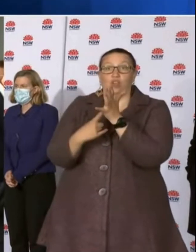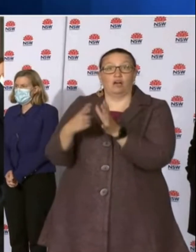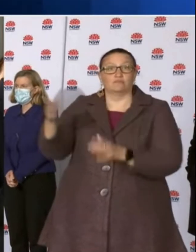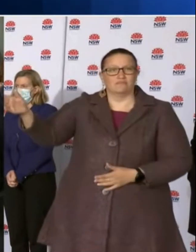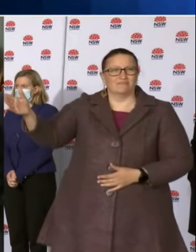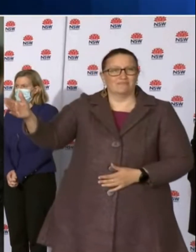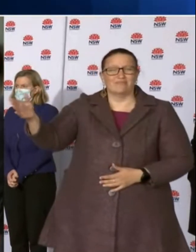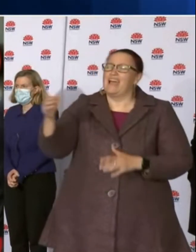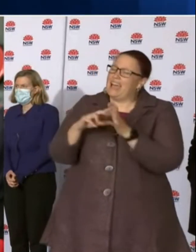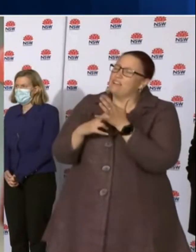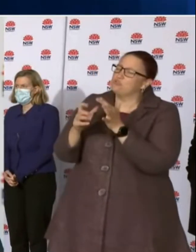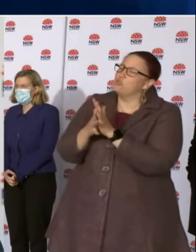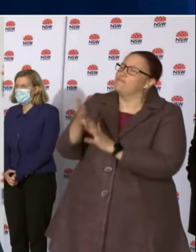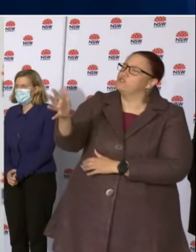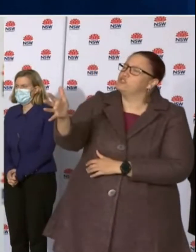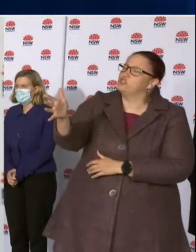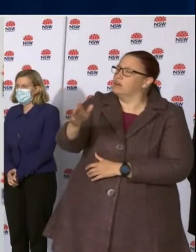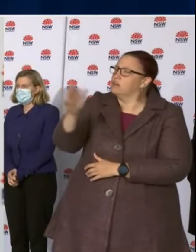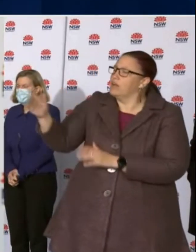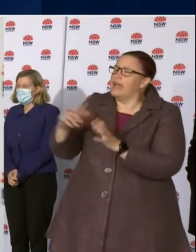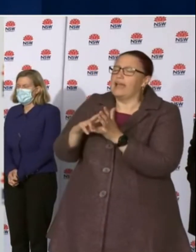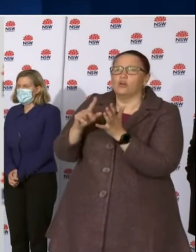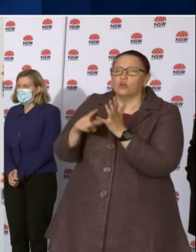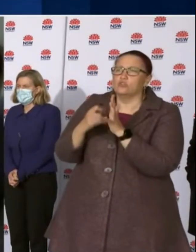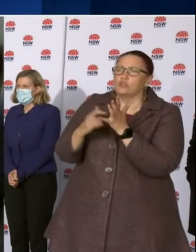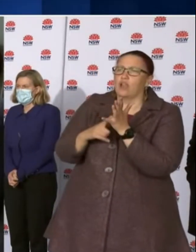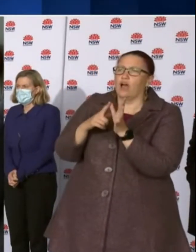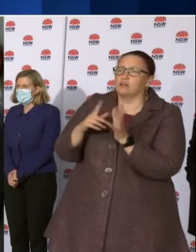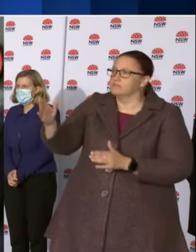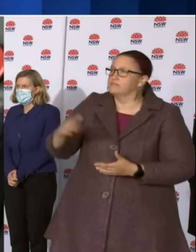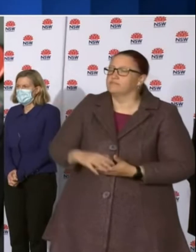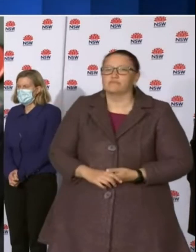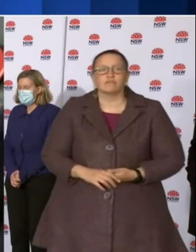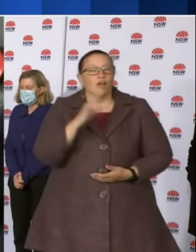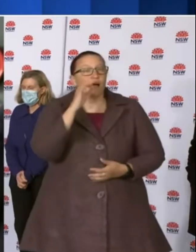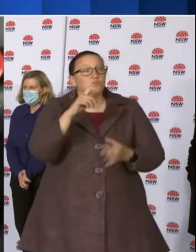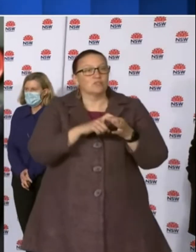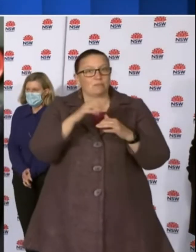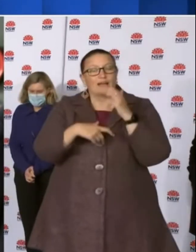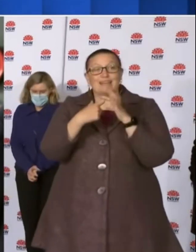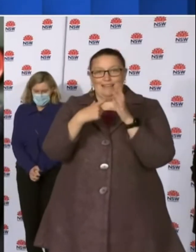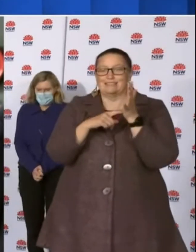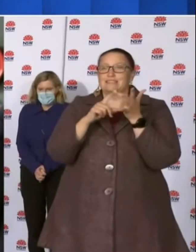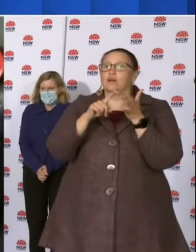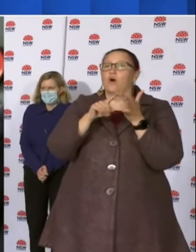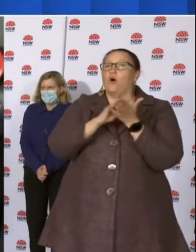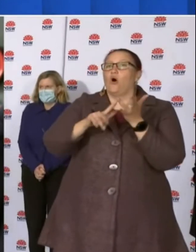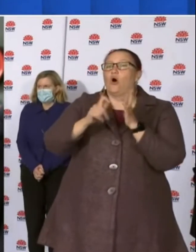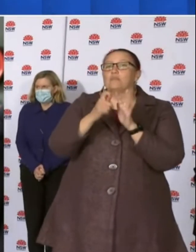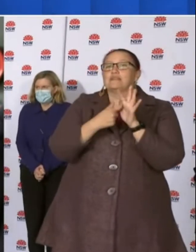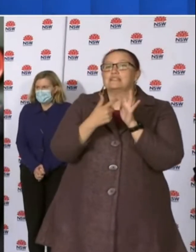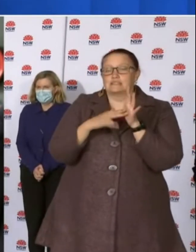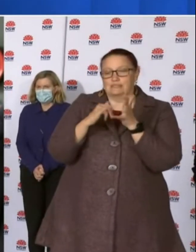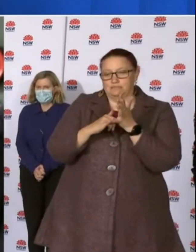Can I just say, Andrew, you've had a go. I'm going to Ursula. Yep. Could I ask about Katie Hopkins? She was obviously, the federal government today said it was the New South